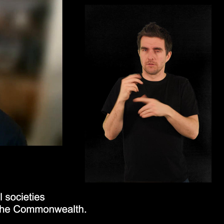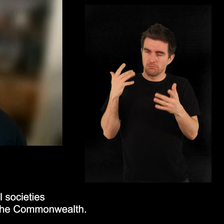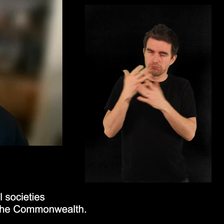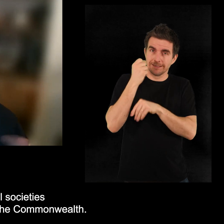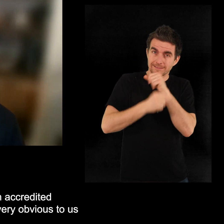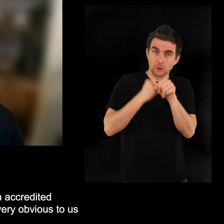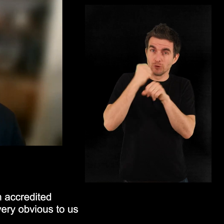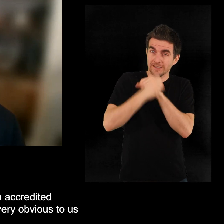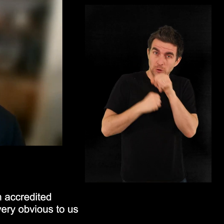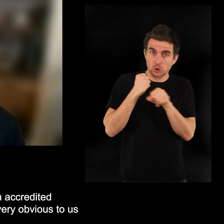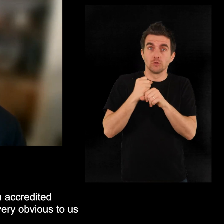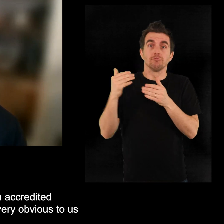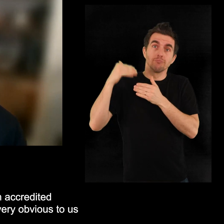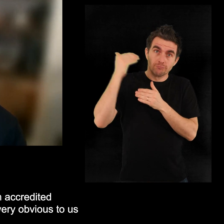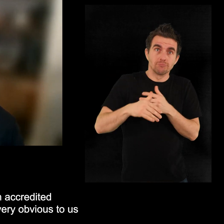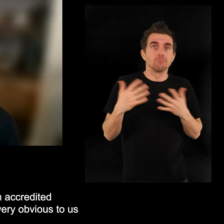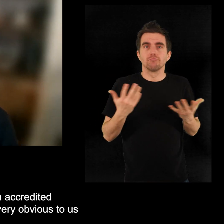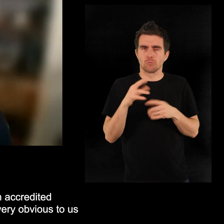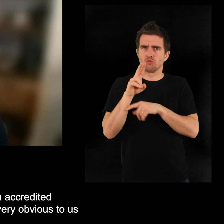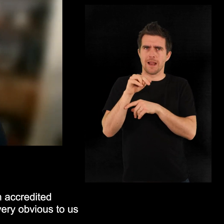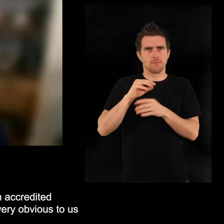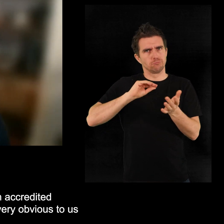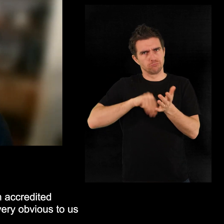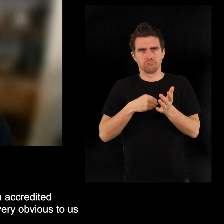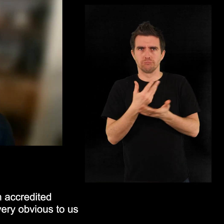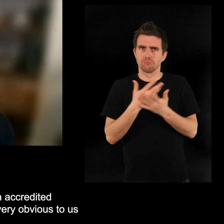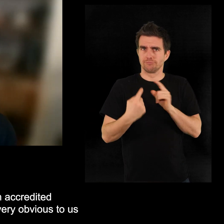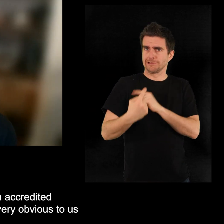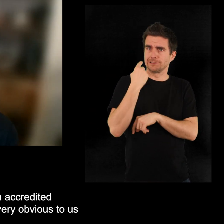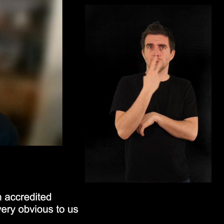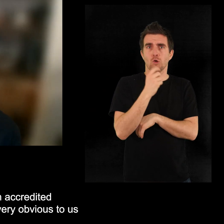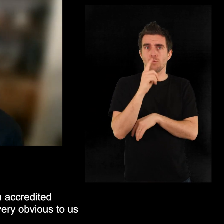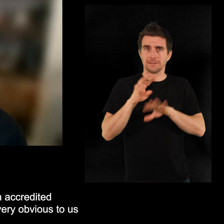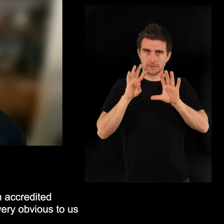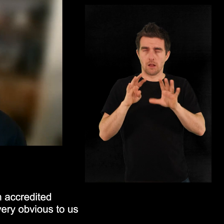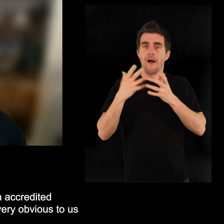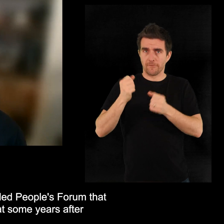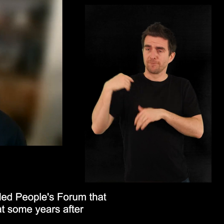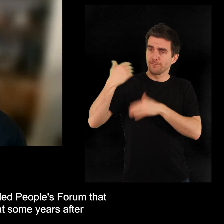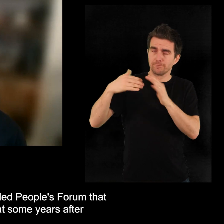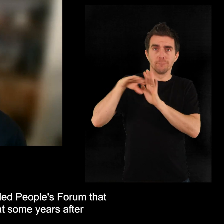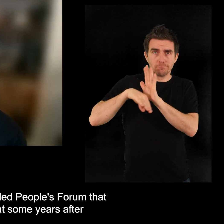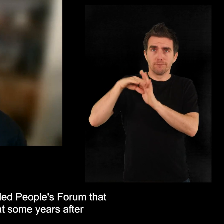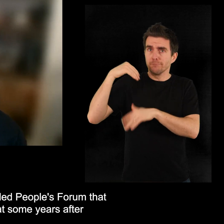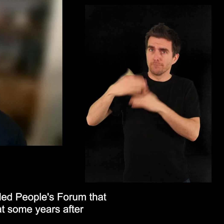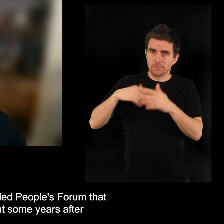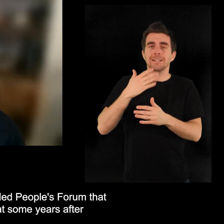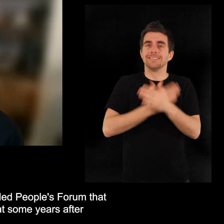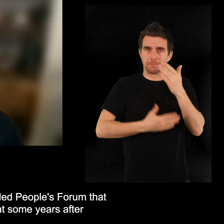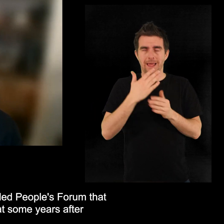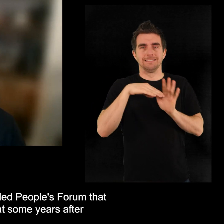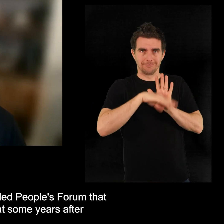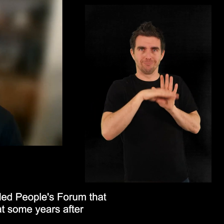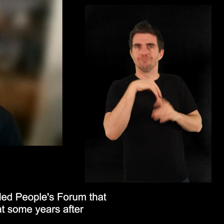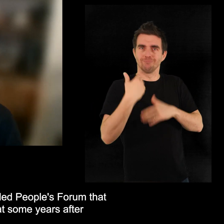Commonwealth. However, since becoming an accredited organisation, it has become very obvious to us in the Commonwealth Disabled People's